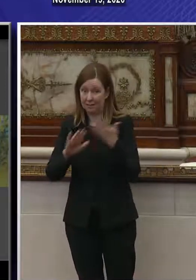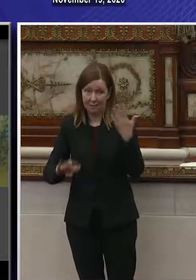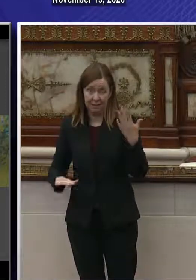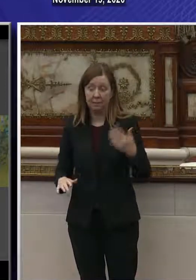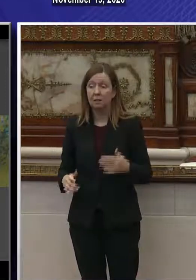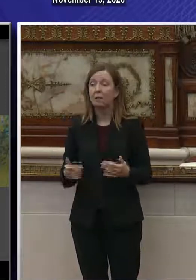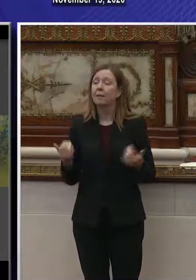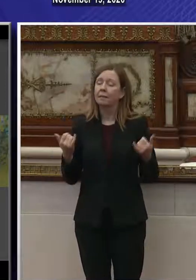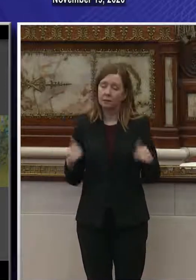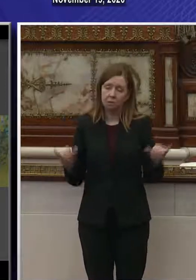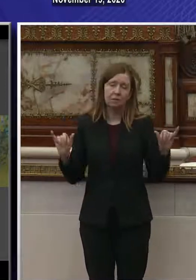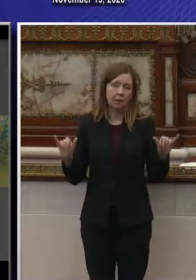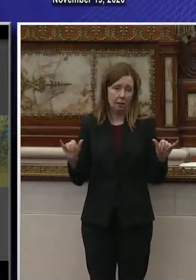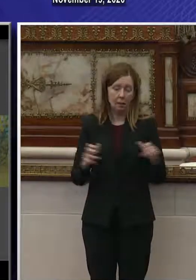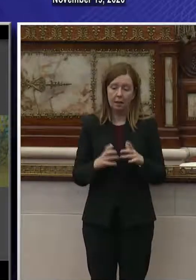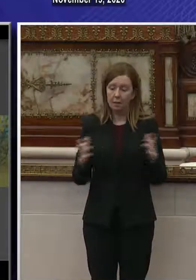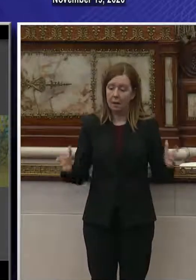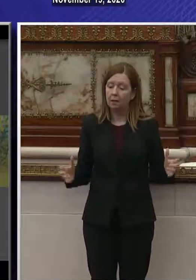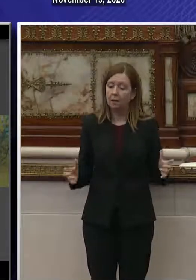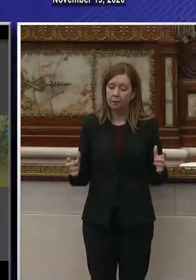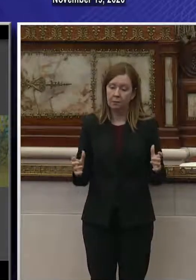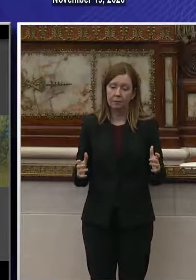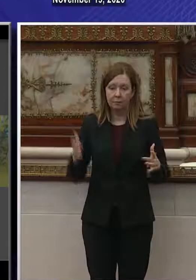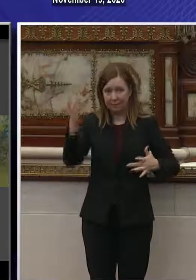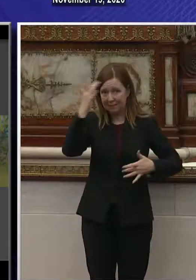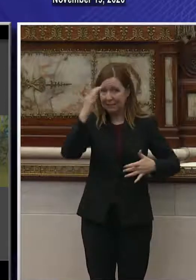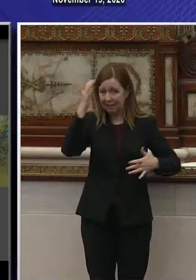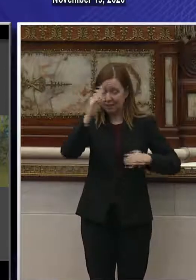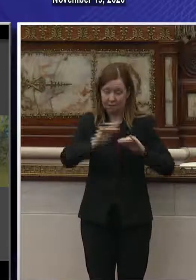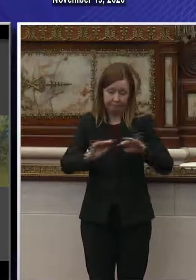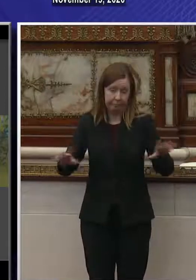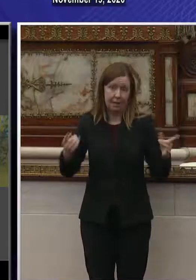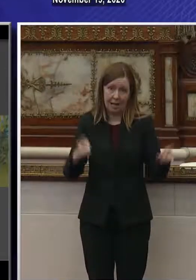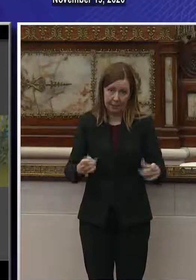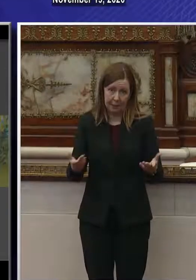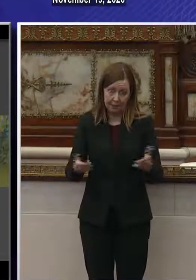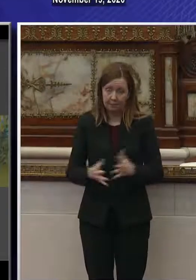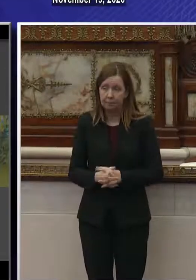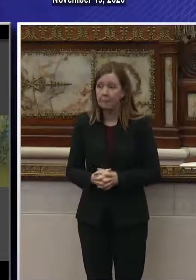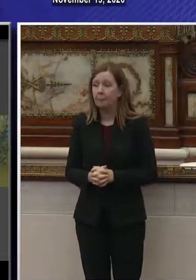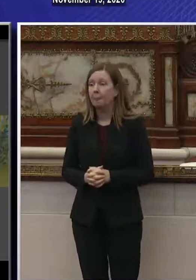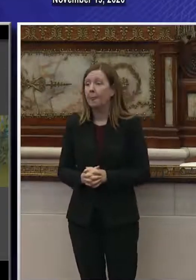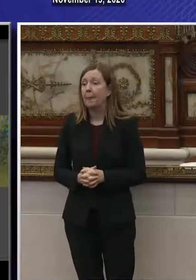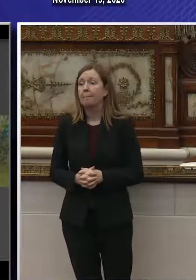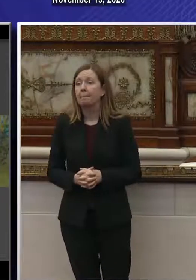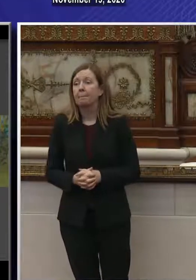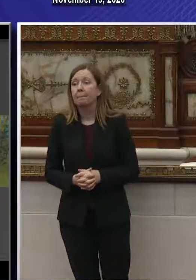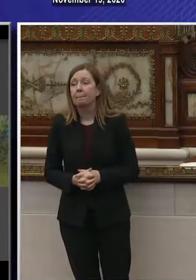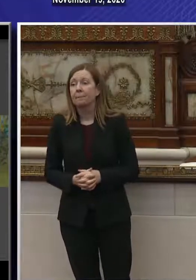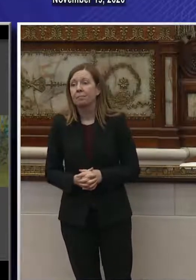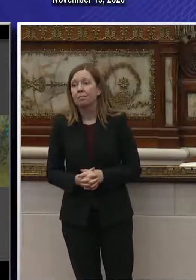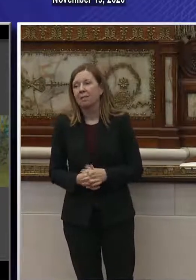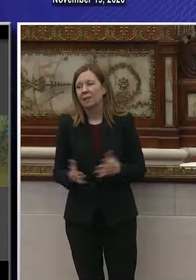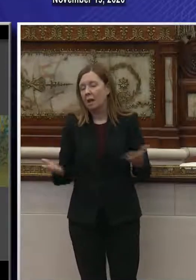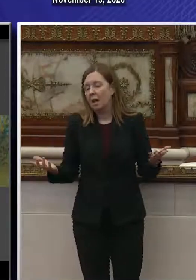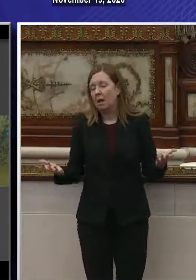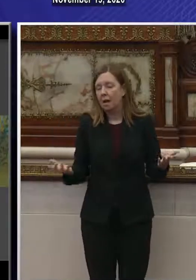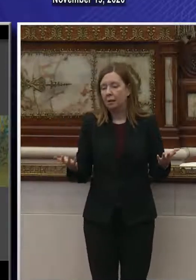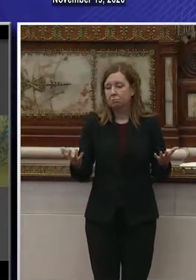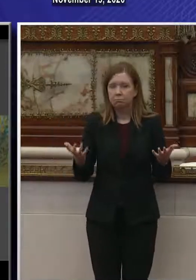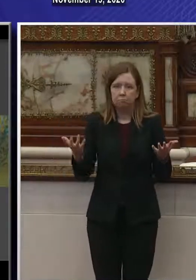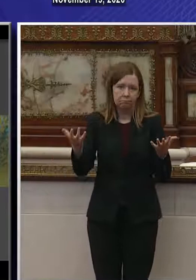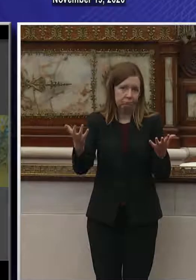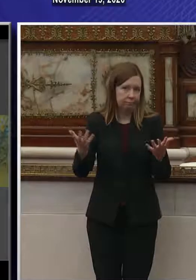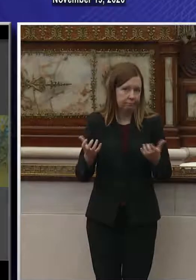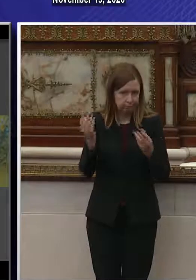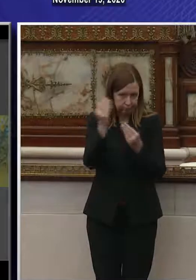so there's still lots of disease occurring there. So I just wanted to make that